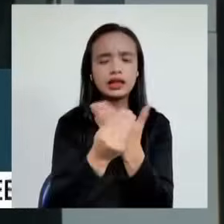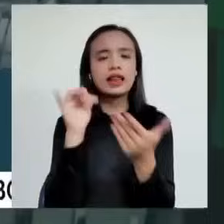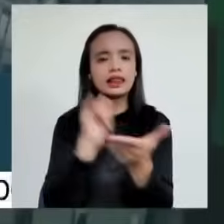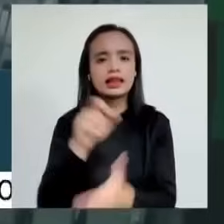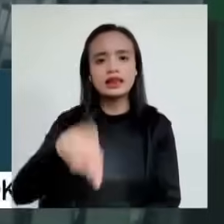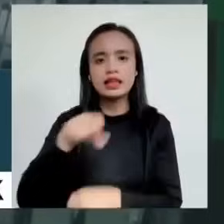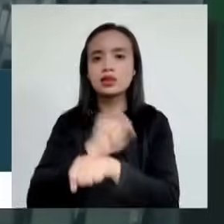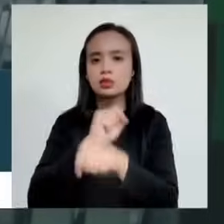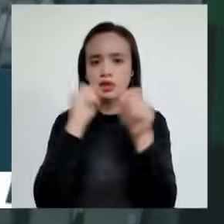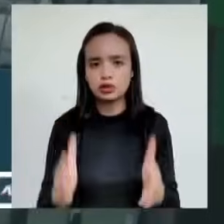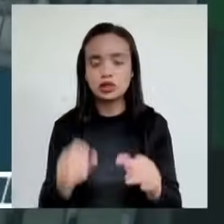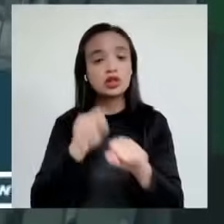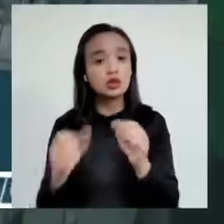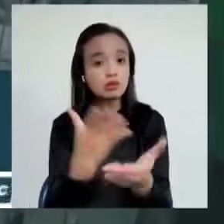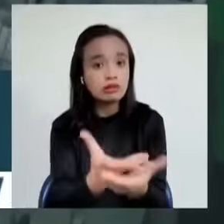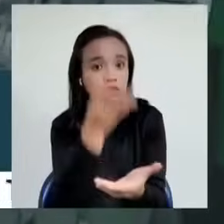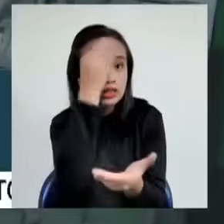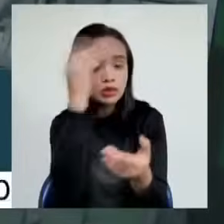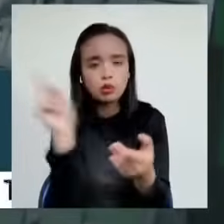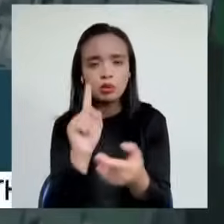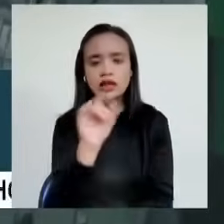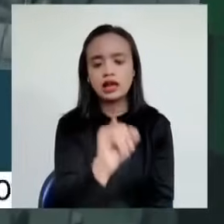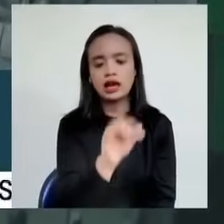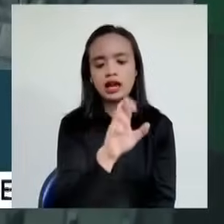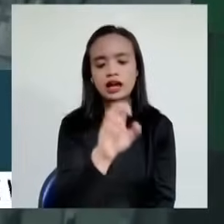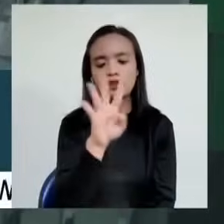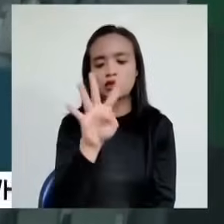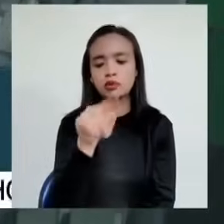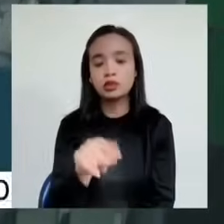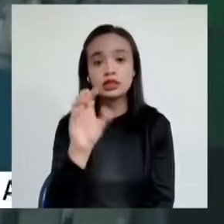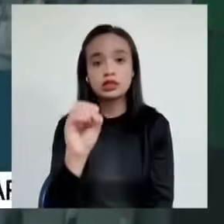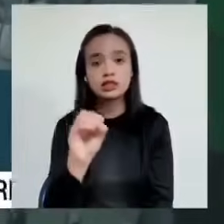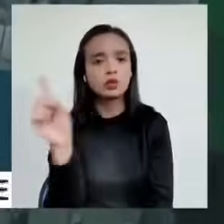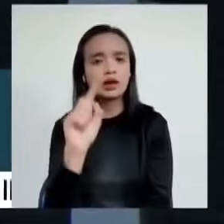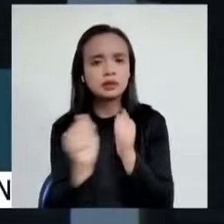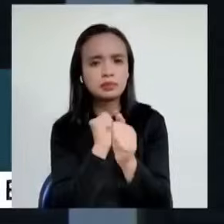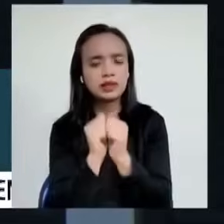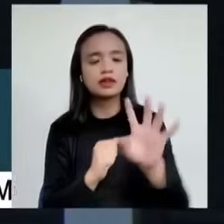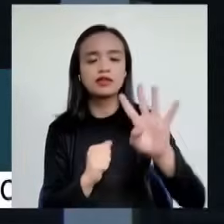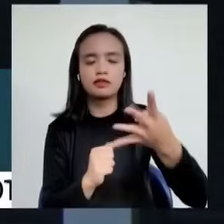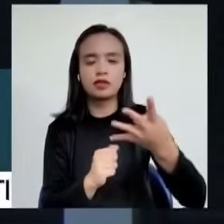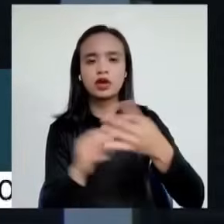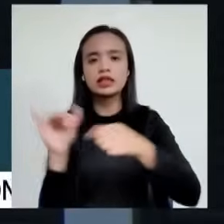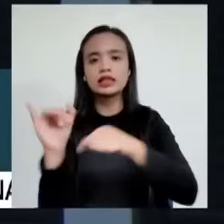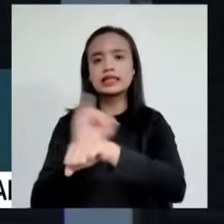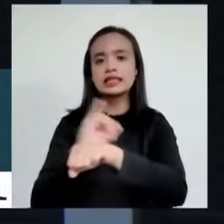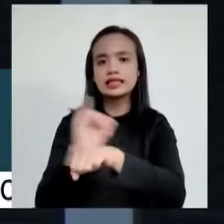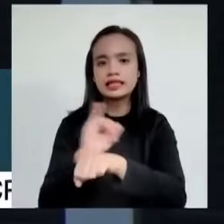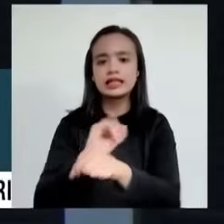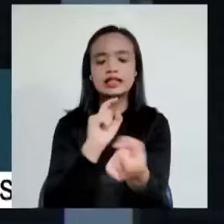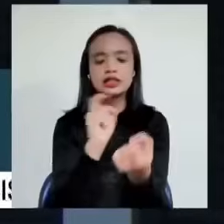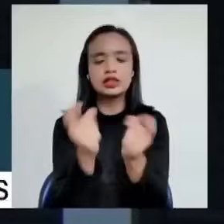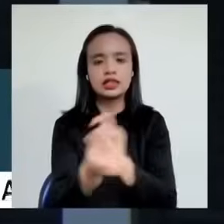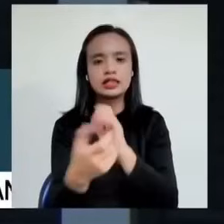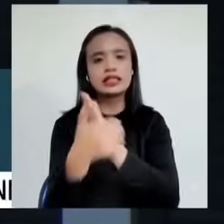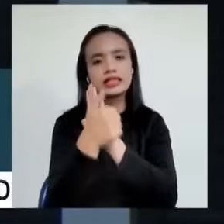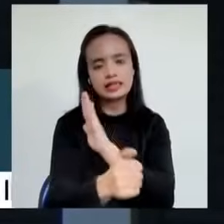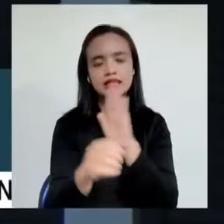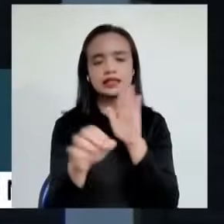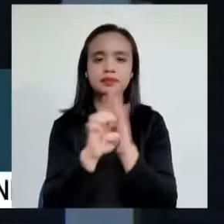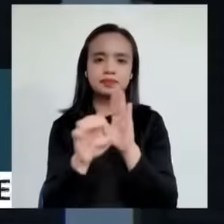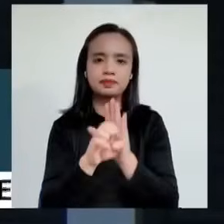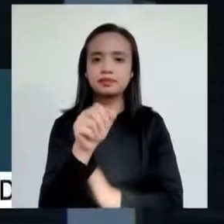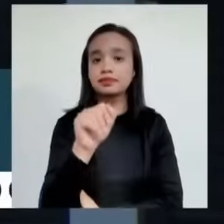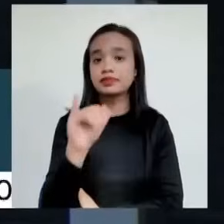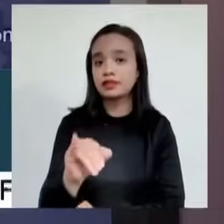the so-called IR 4.0 or the Fourth Industrial Revolution skills such as AI or the